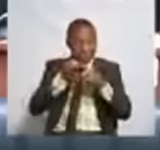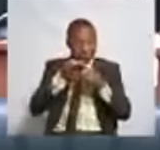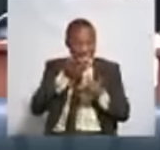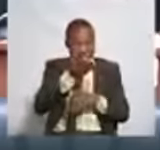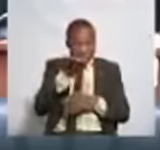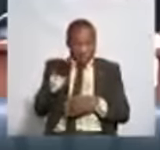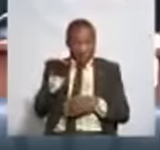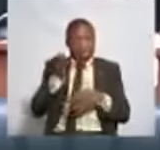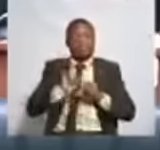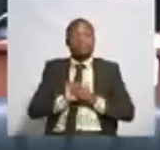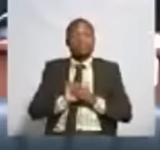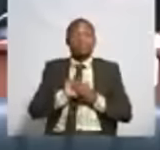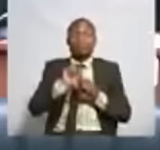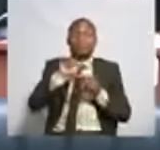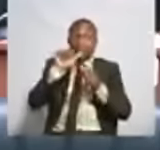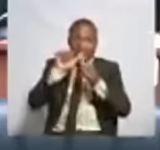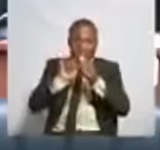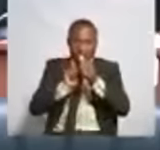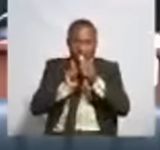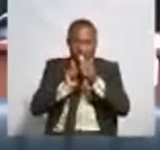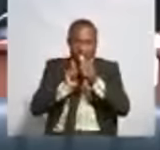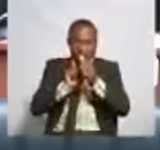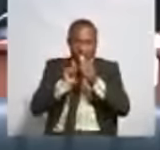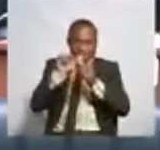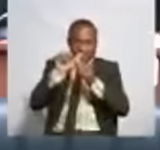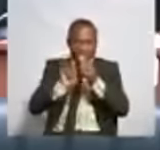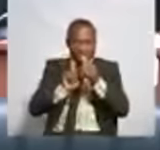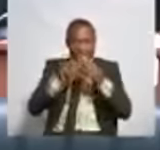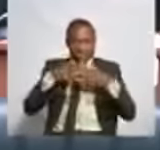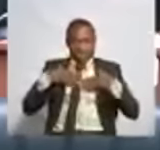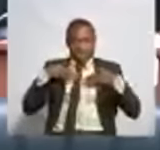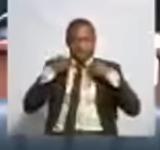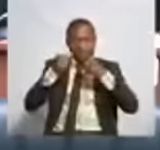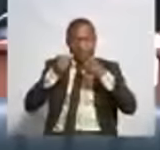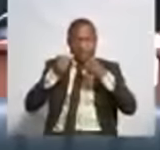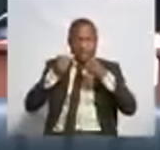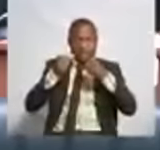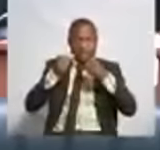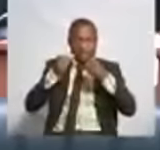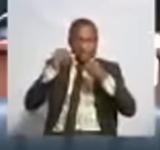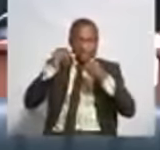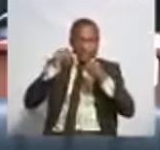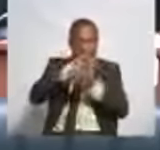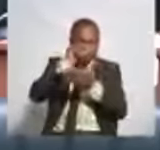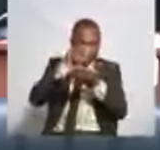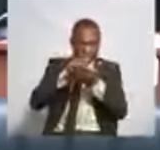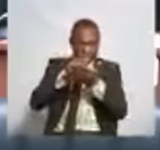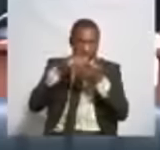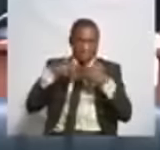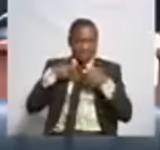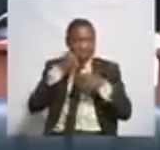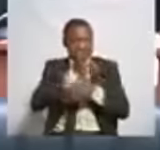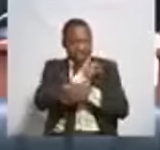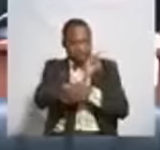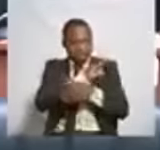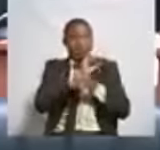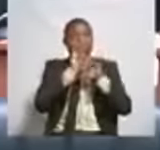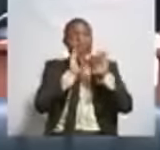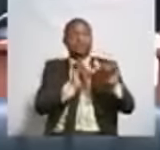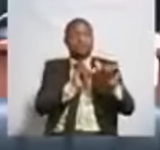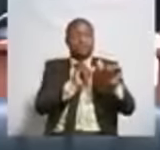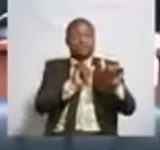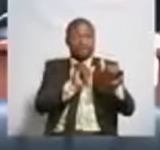friend, that every health center will have a staff living within the